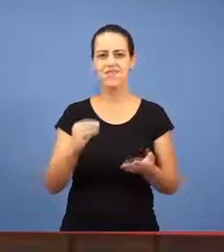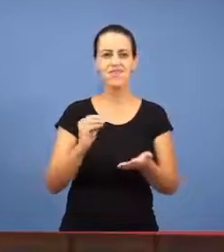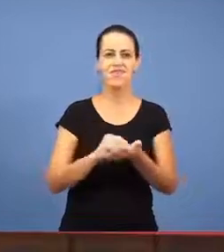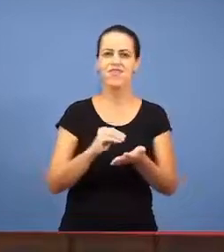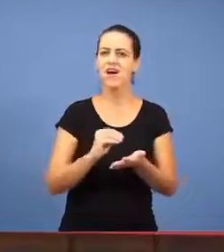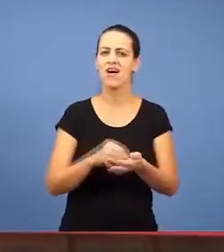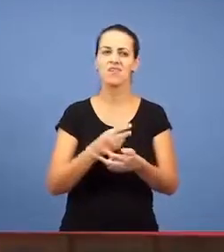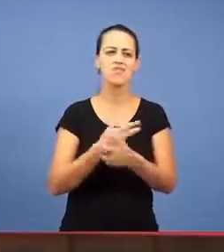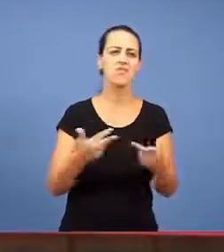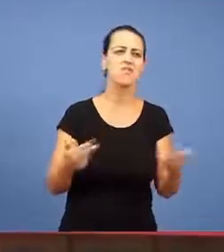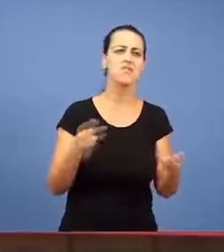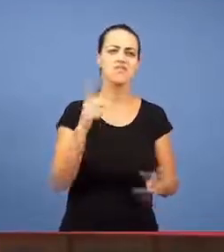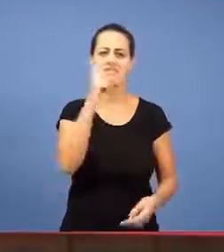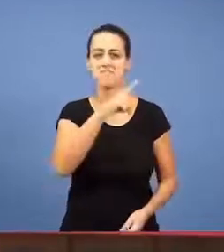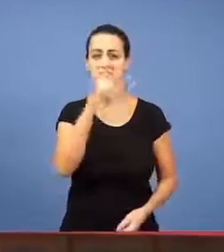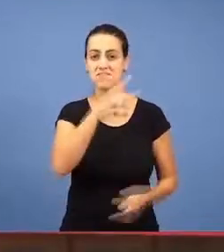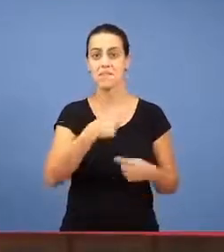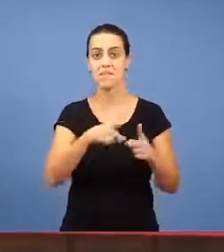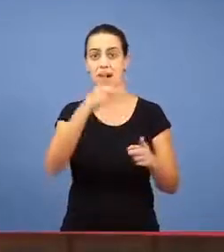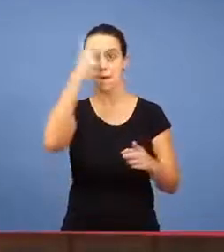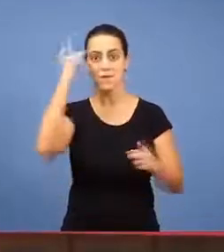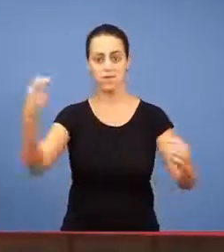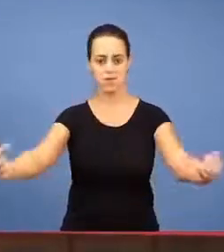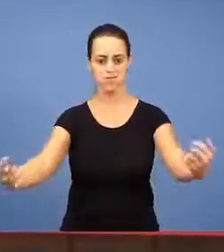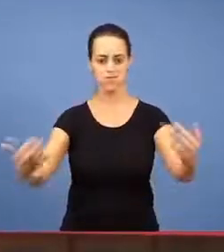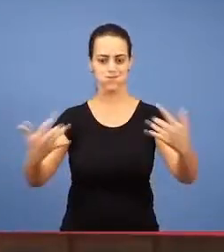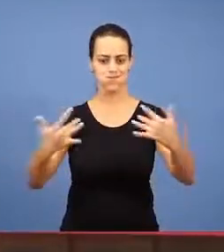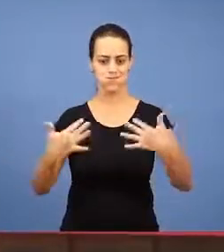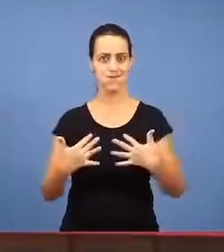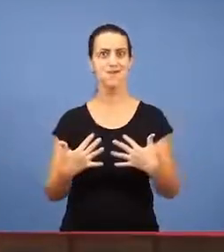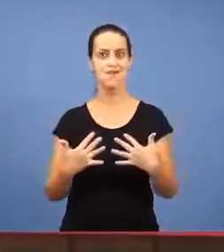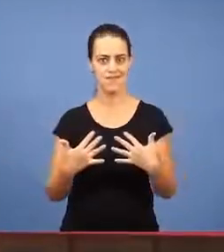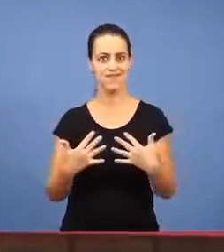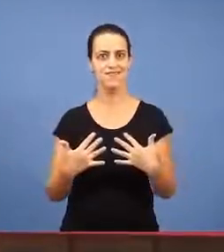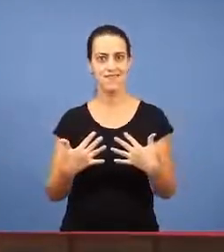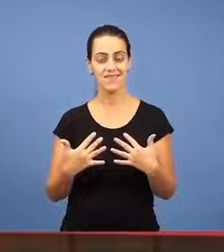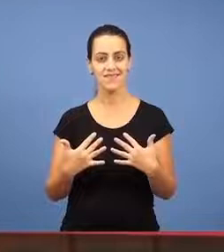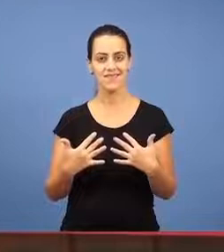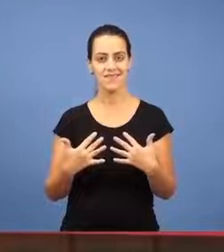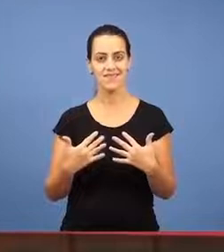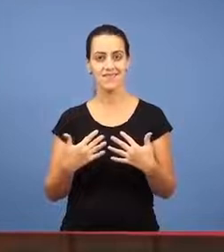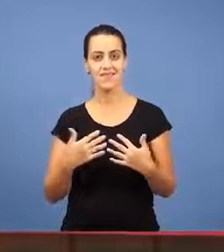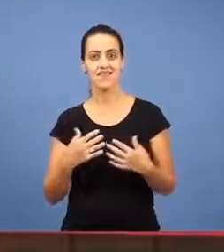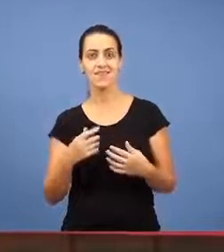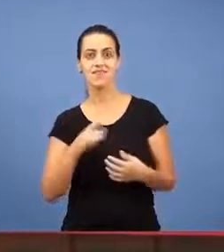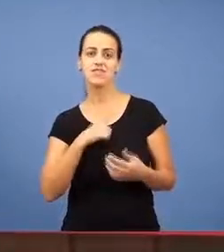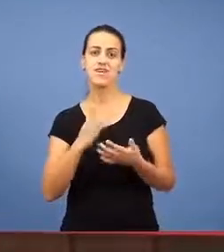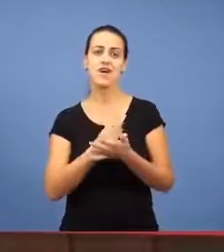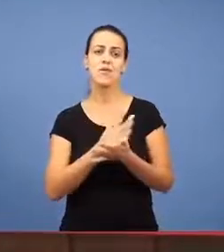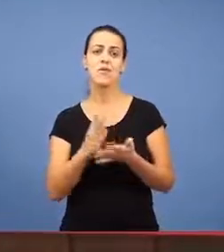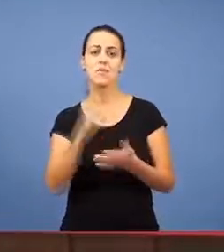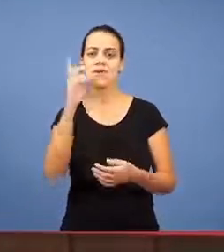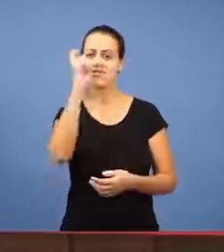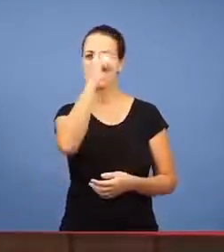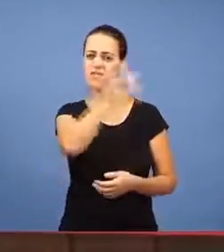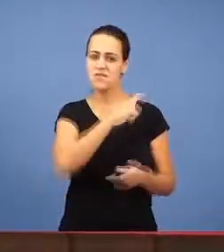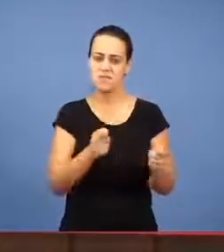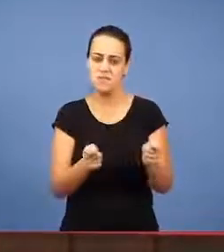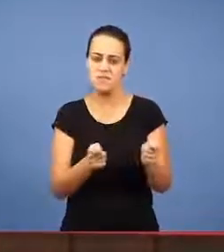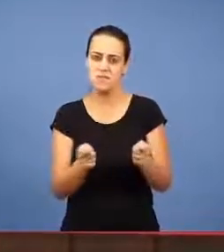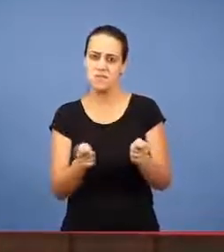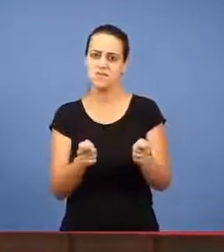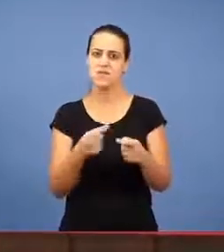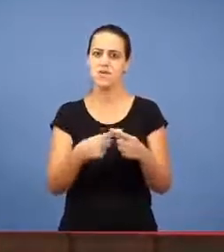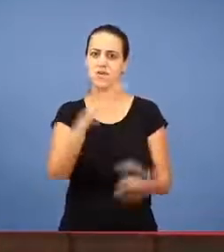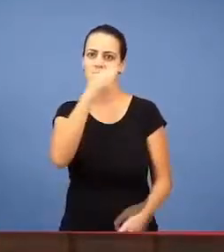people came. And there were a few difficult moments to keep everything under control, because there were youth